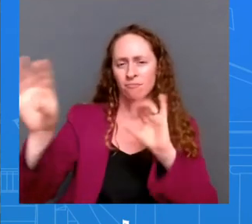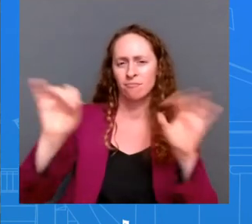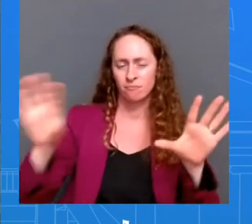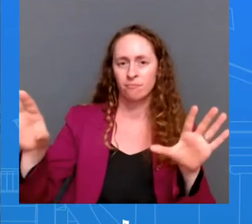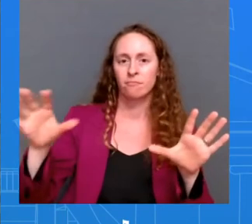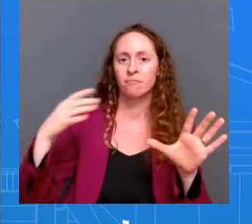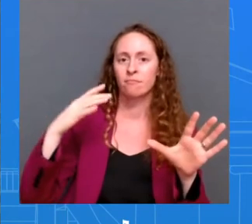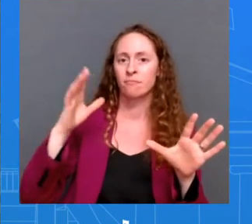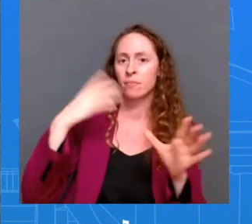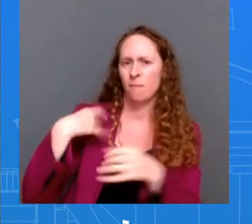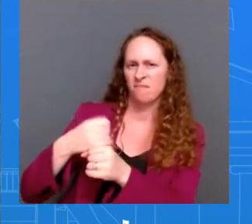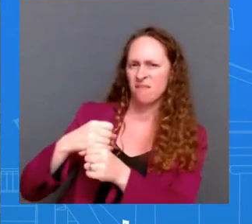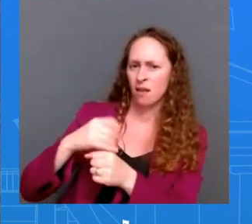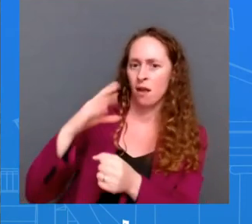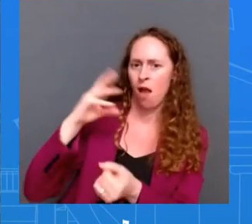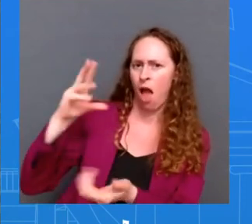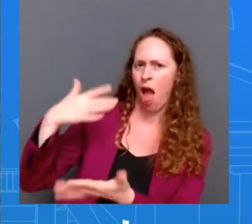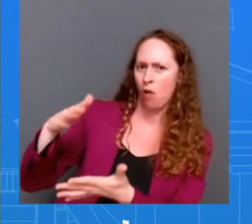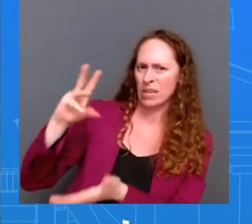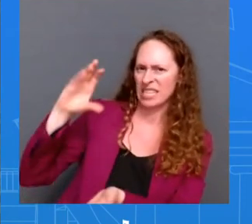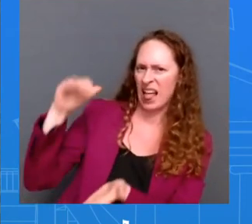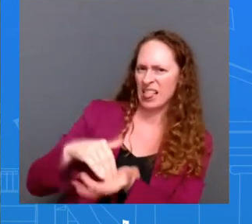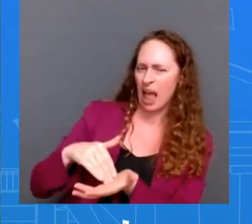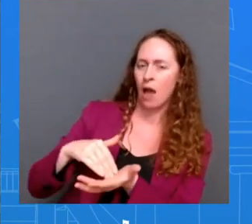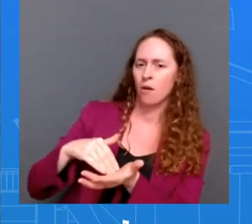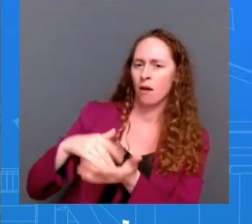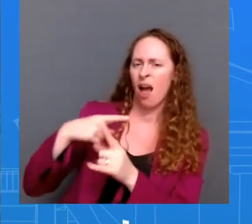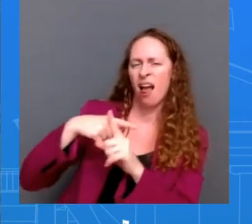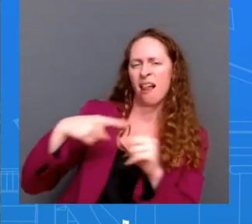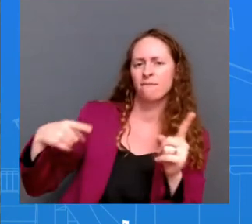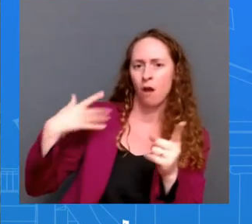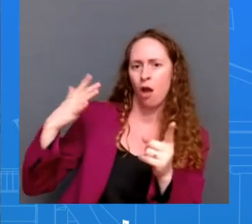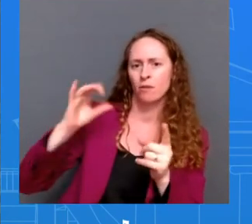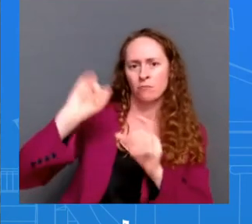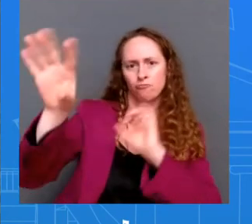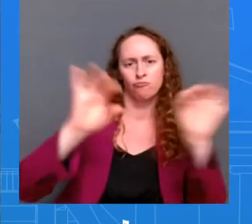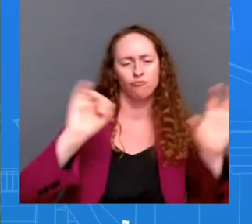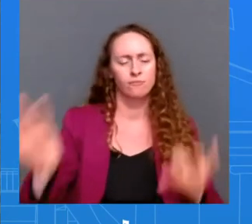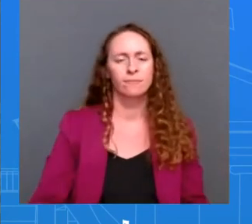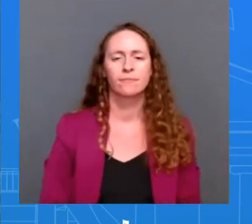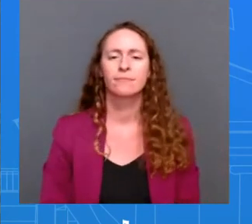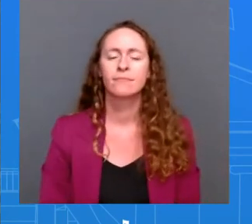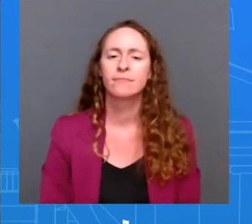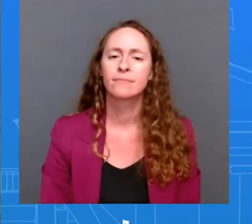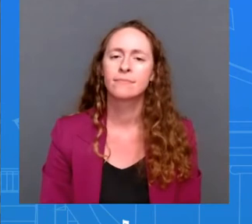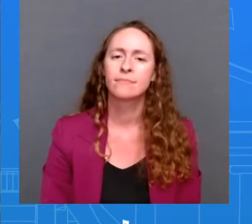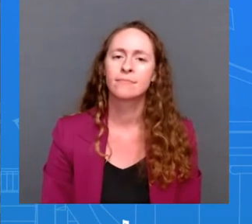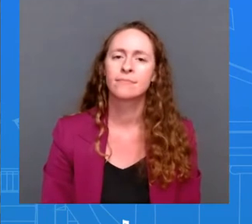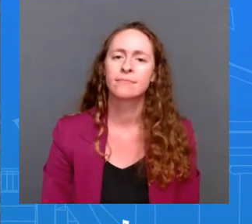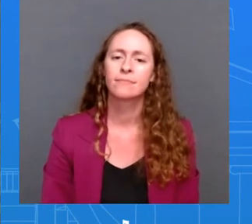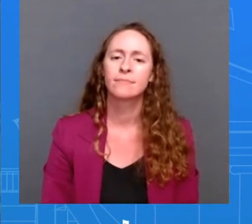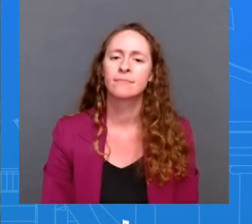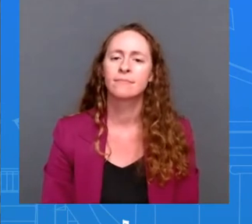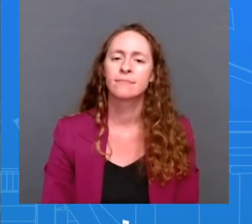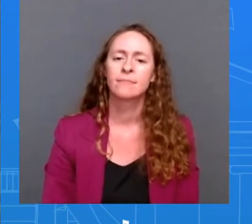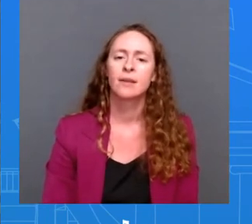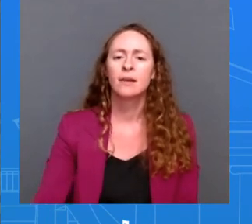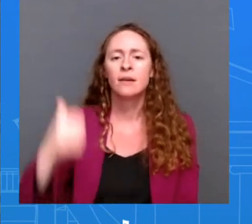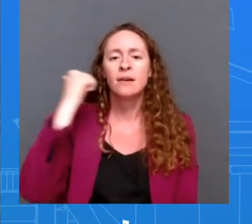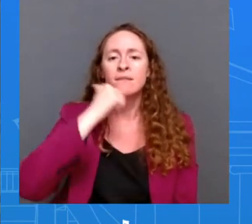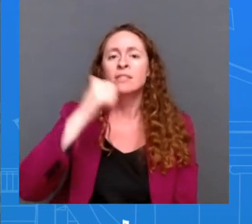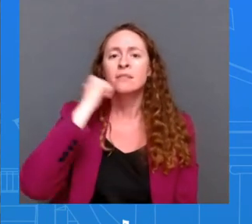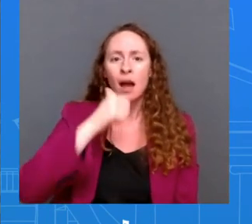going into jurisdictions to states. And so, and with more being delivered each day, we also have ordered